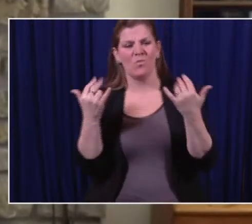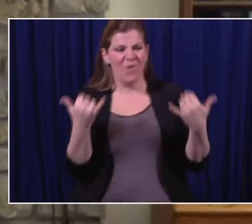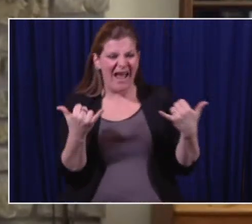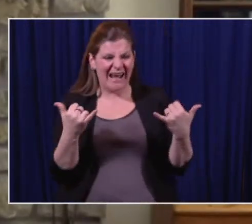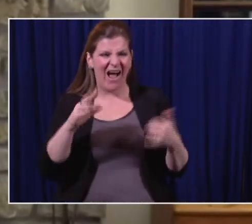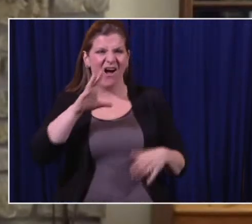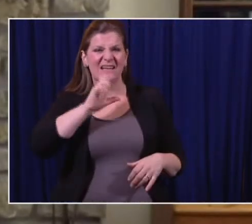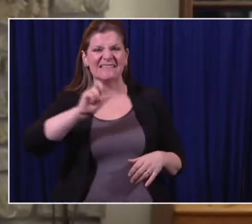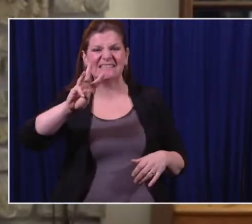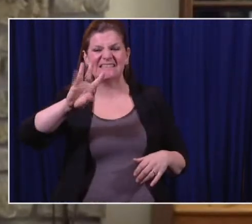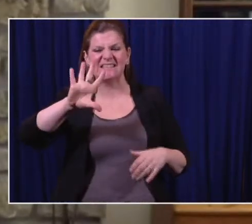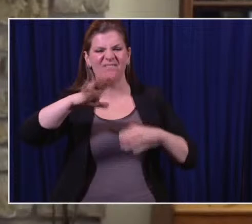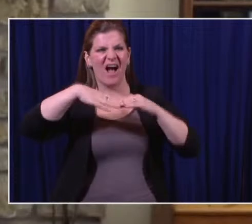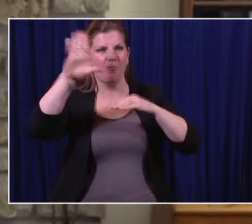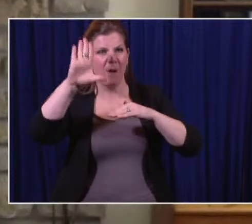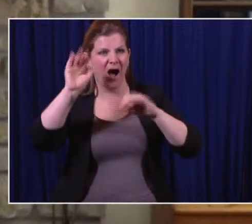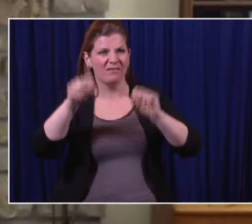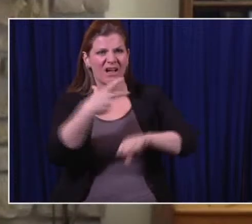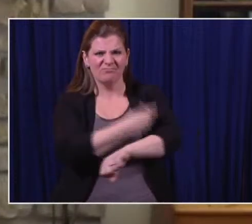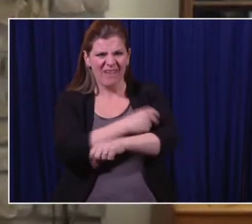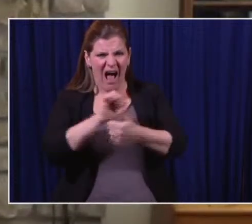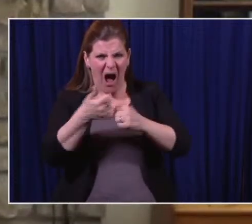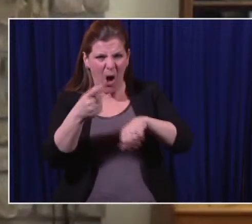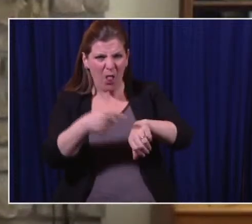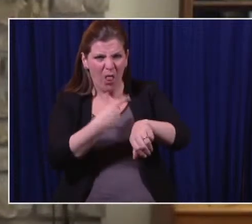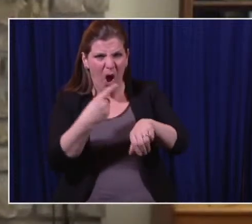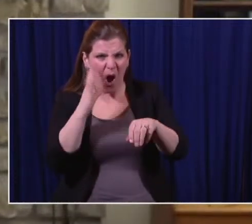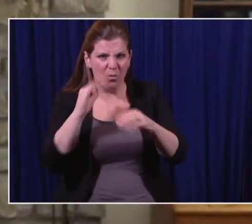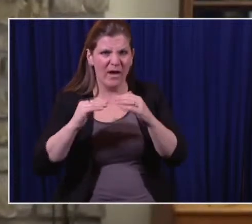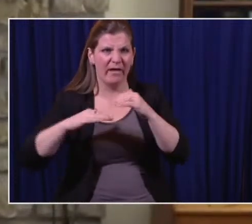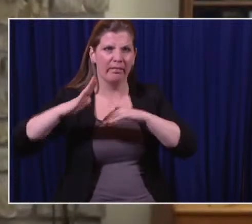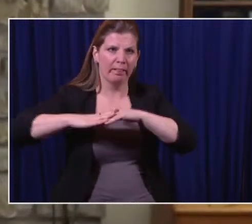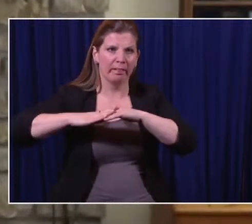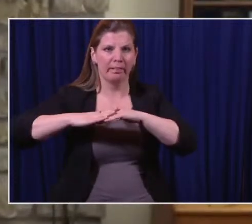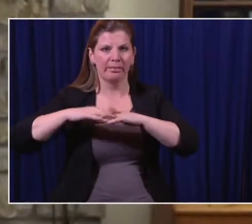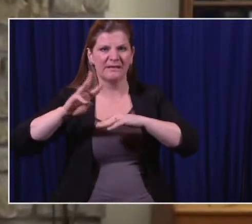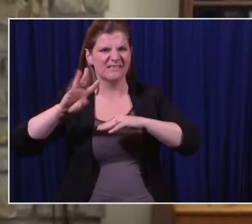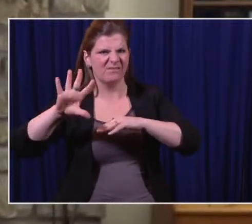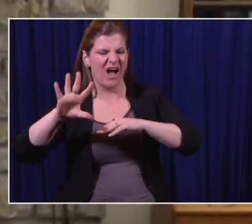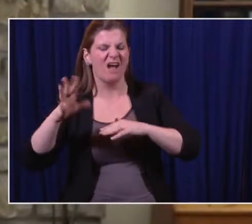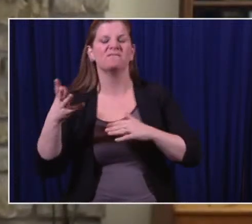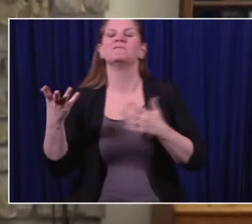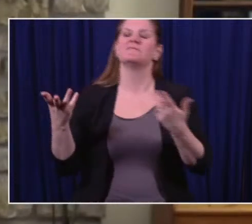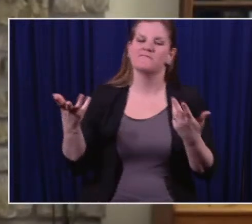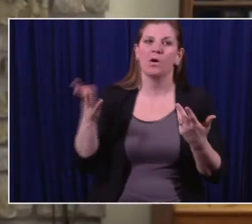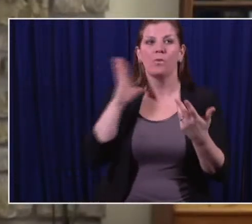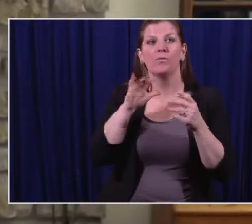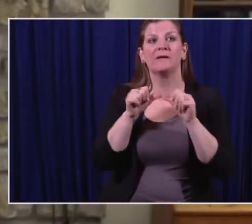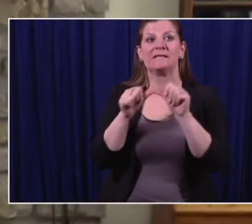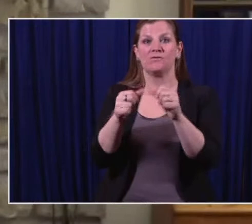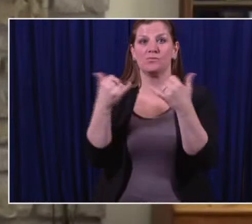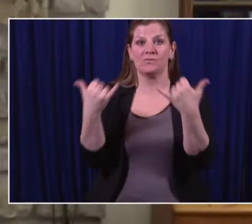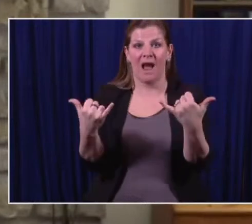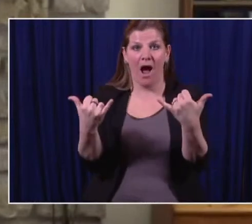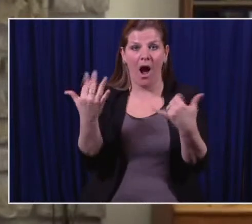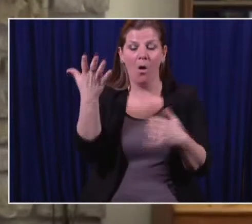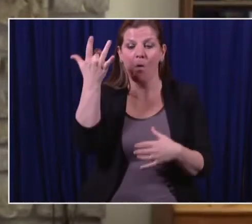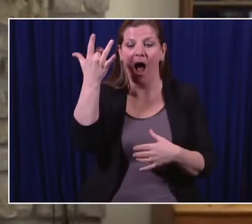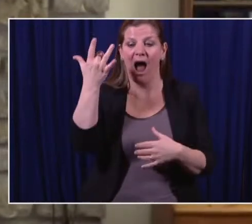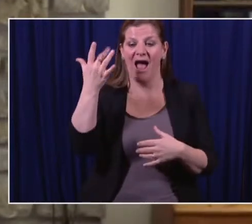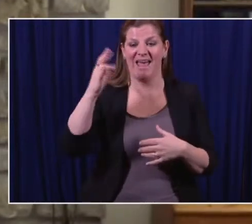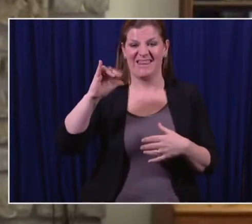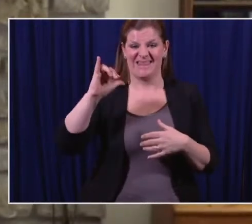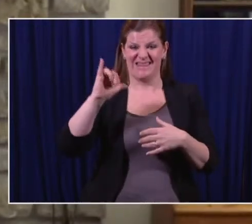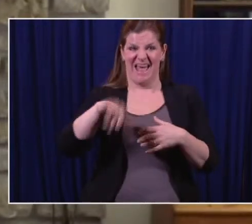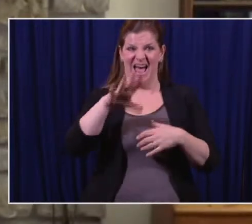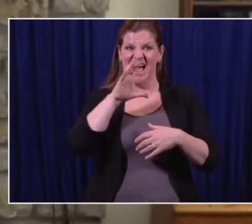older? We're going to stay on 65 and older because it is the age group where